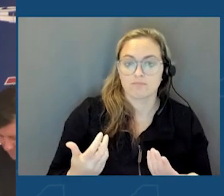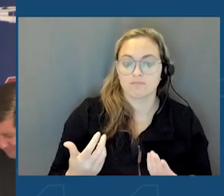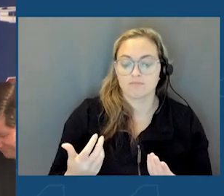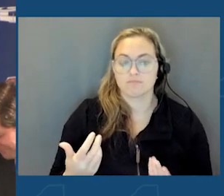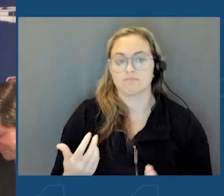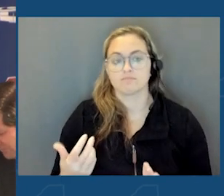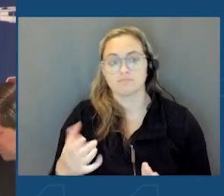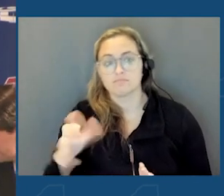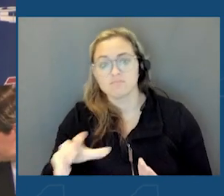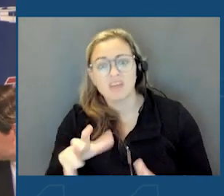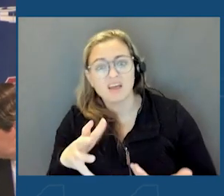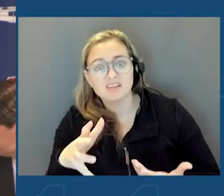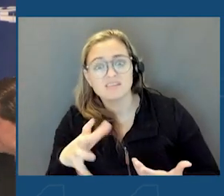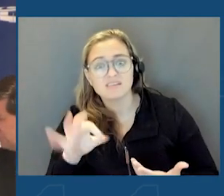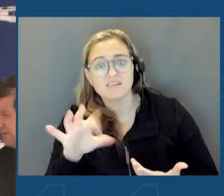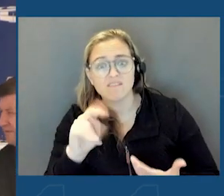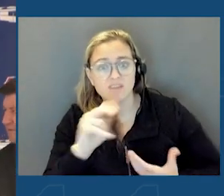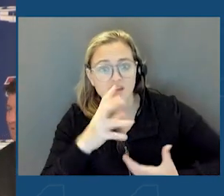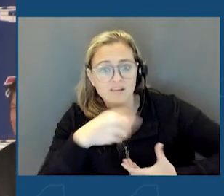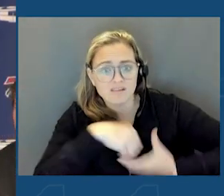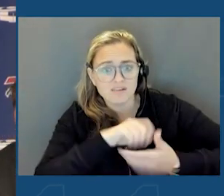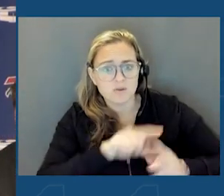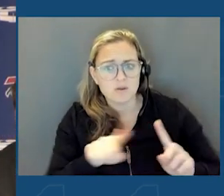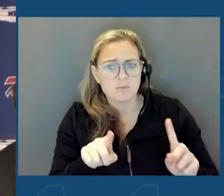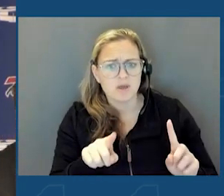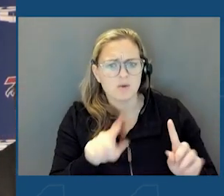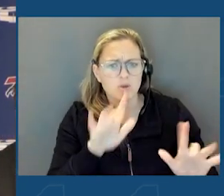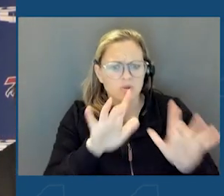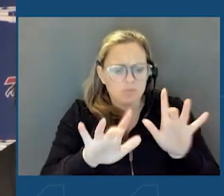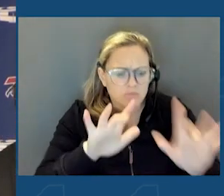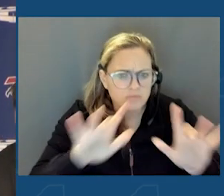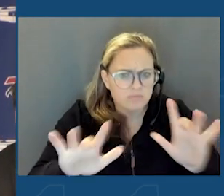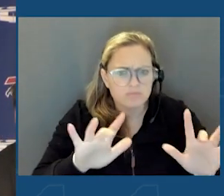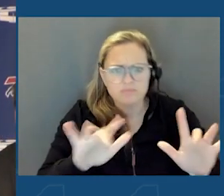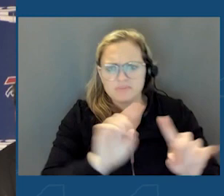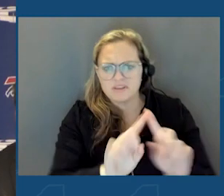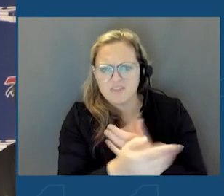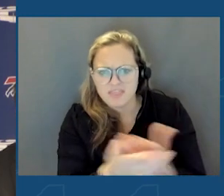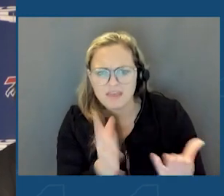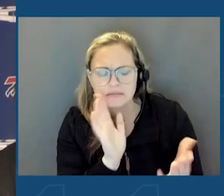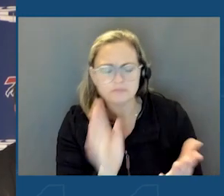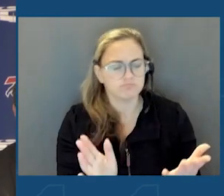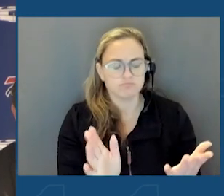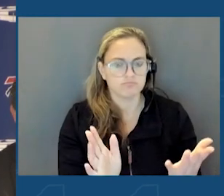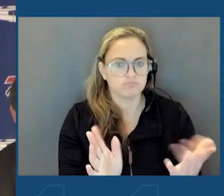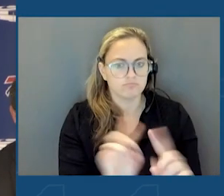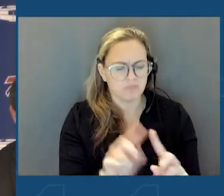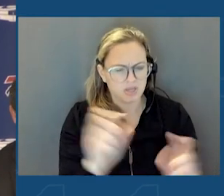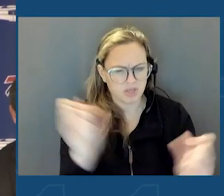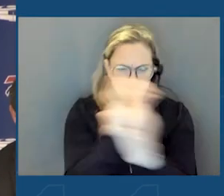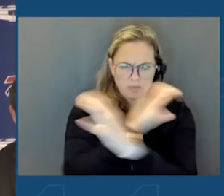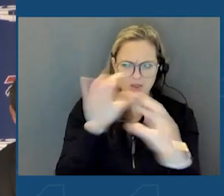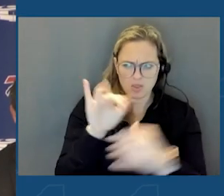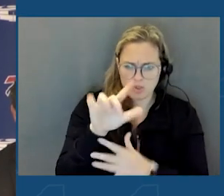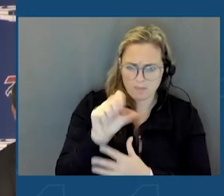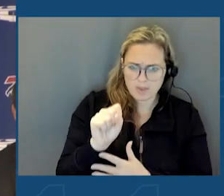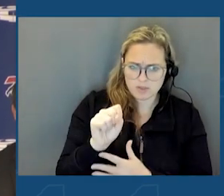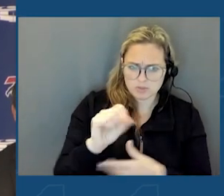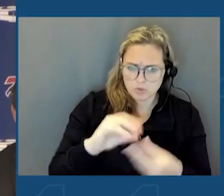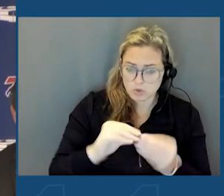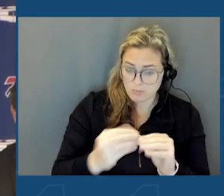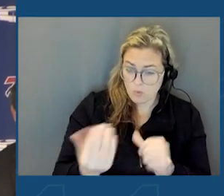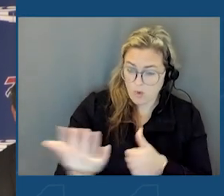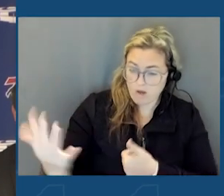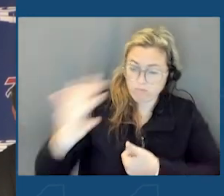that's fan engagement, but when you start pushing buttons and all that kind of stuff, but can you imagine the Bills are number one?